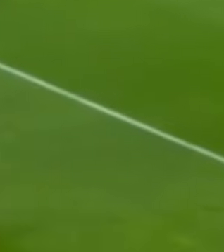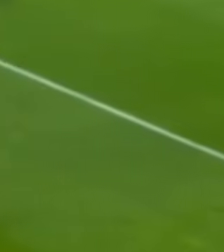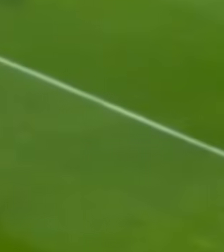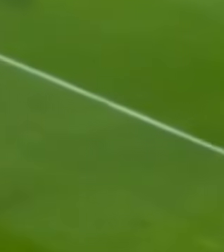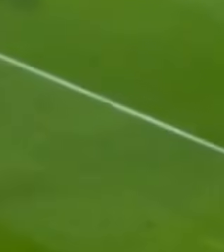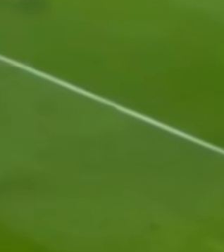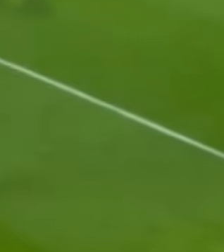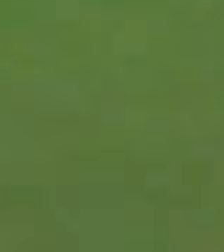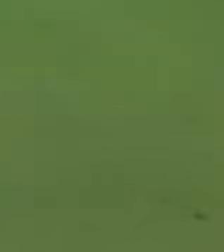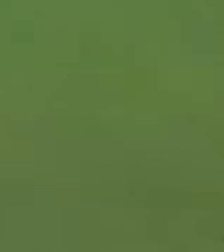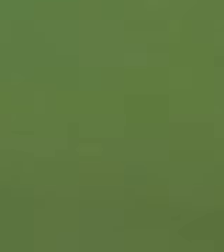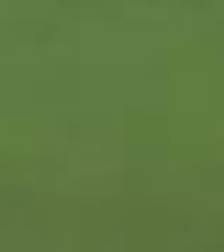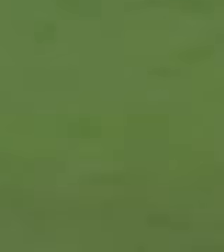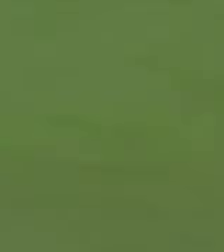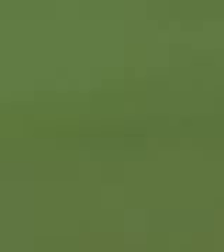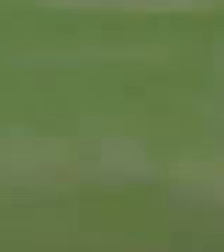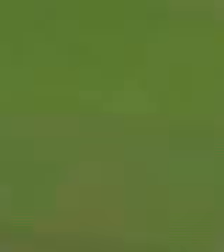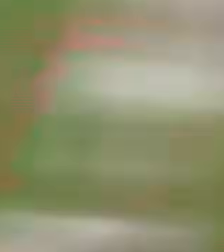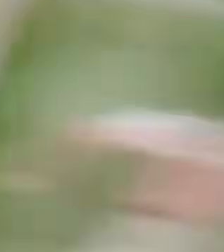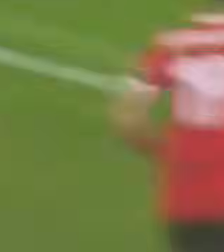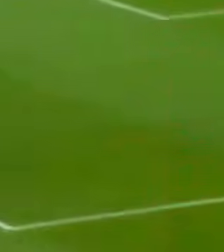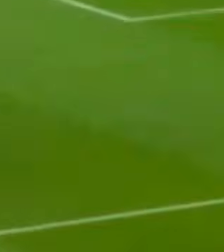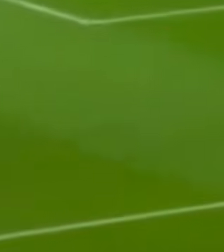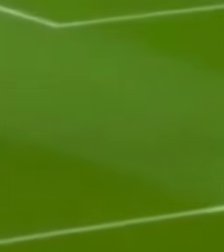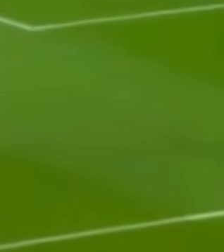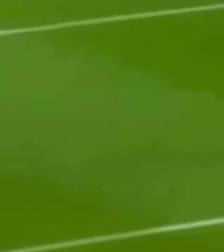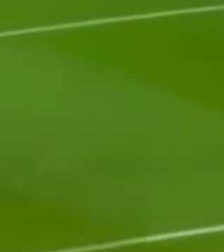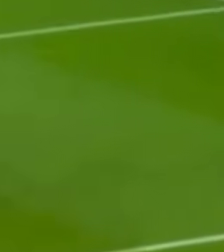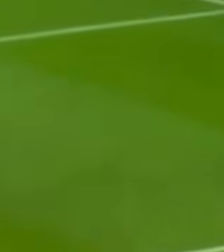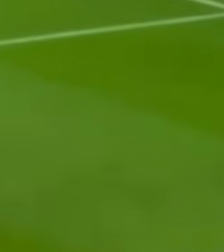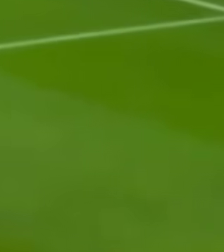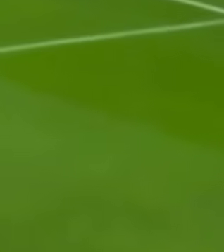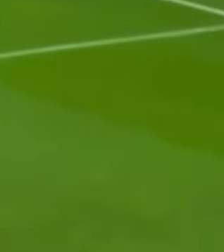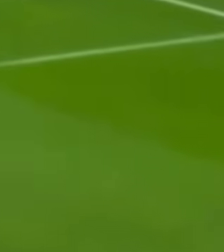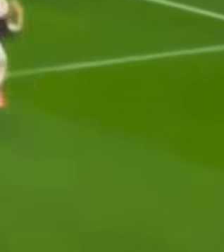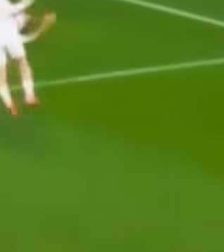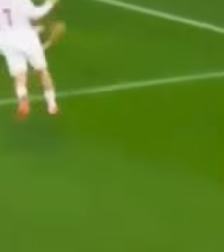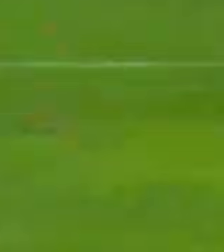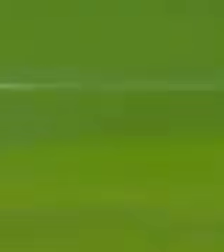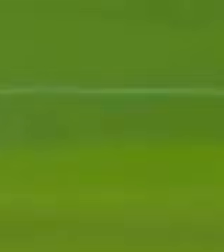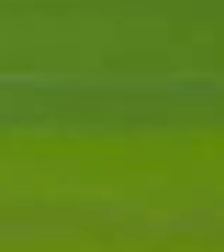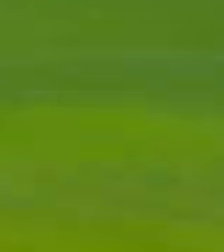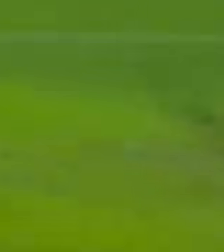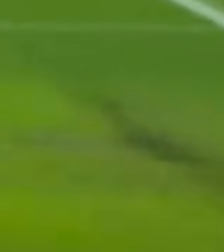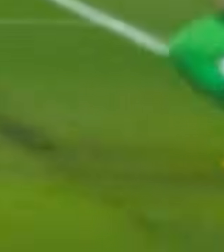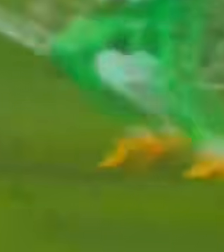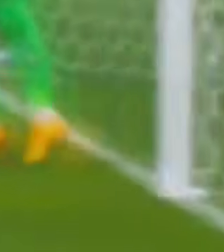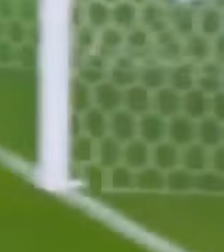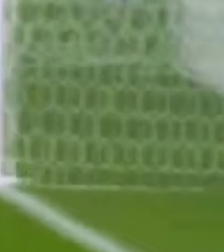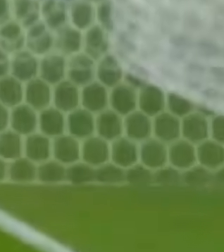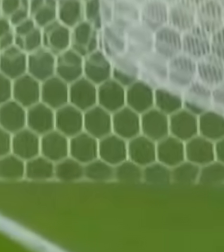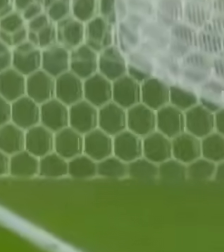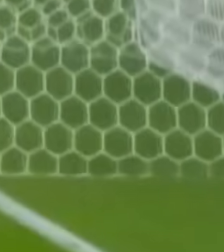Meri kafayı vurdu. Bras orta, aman. Mert.